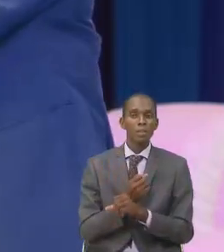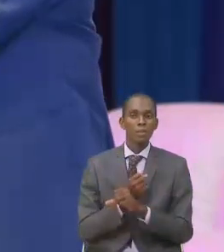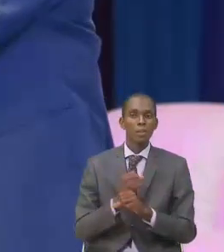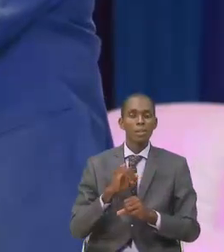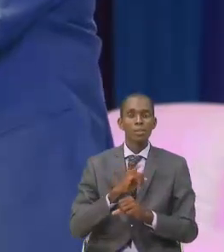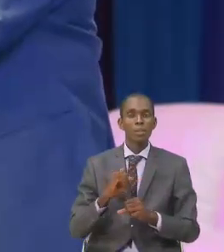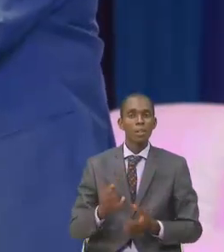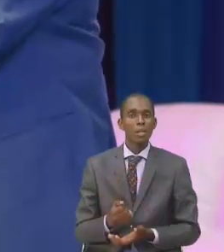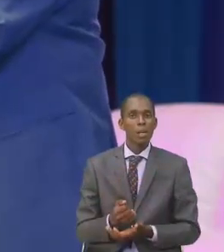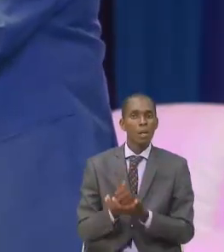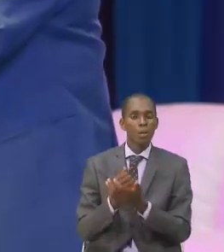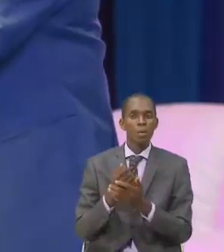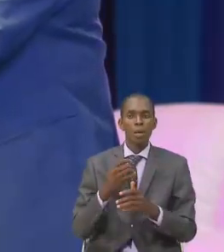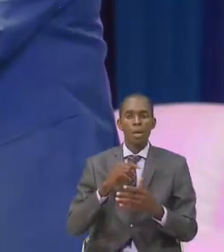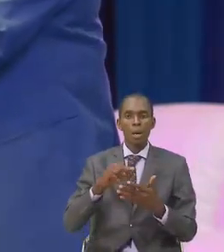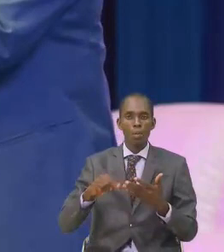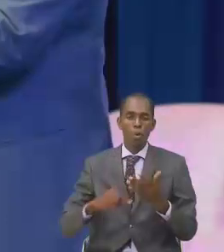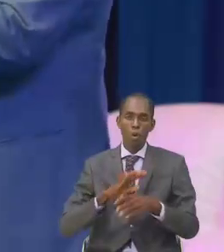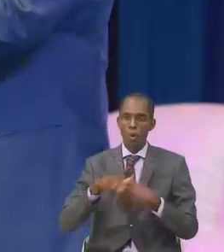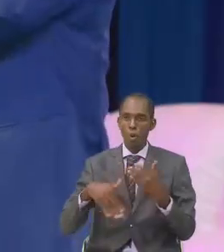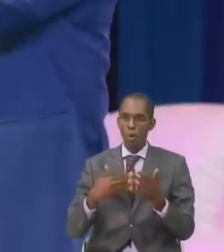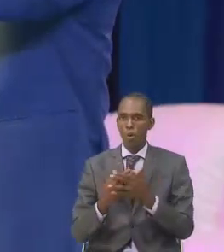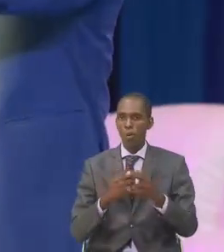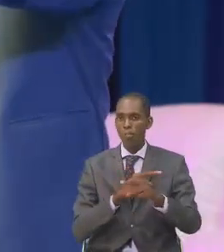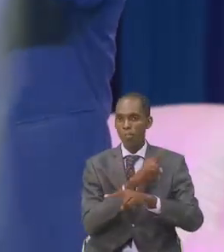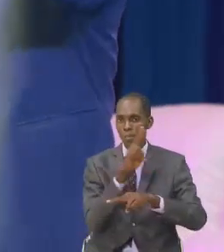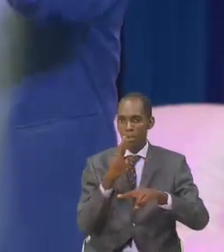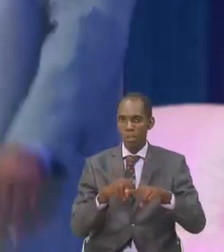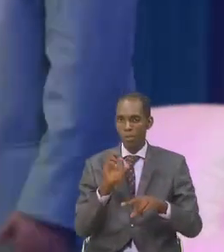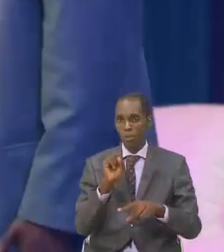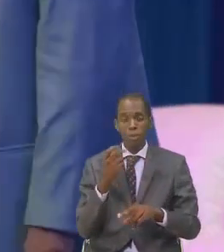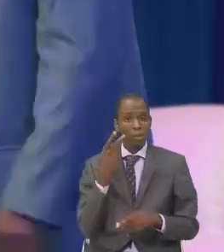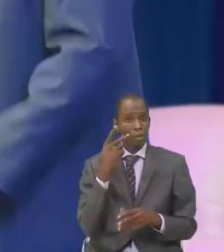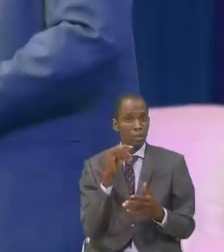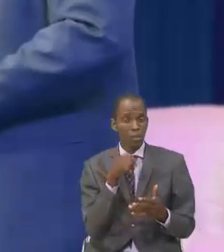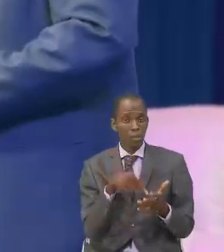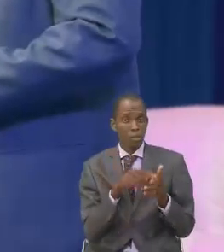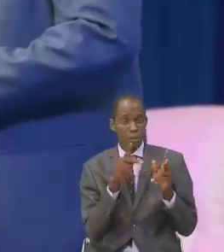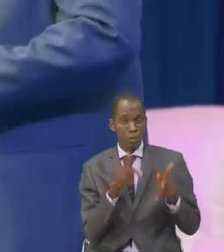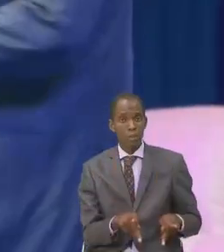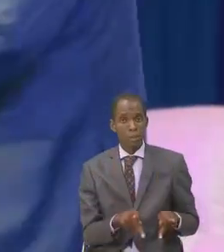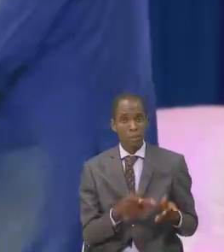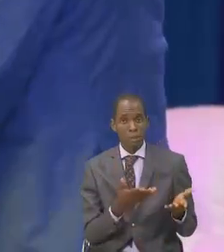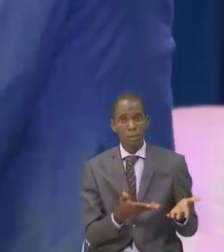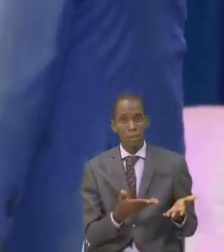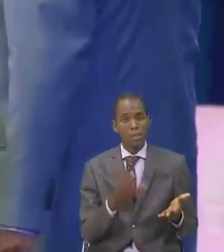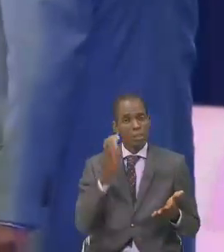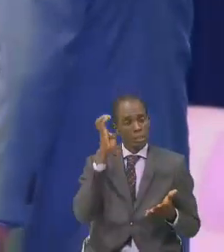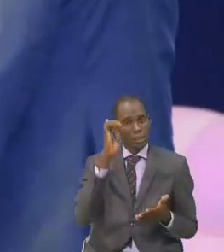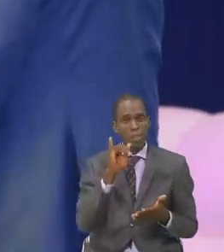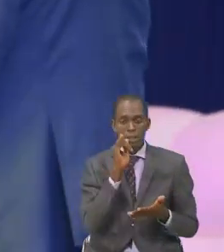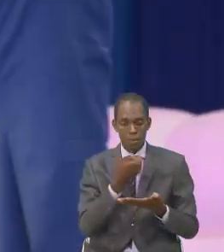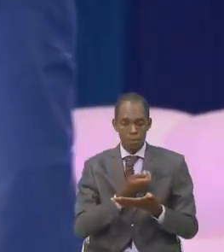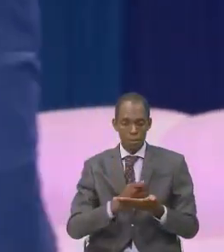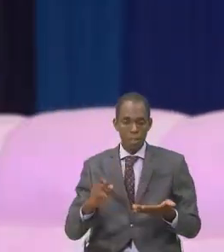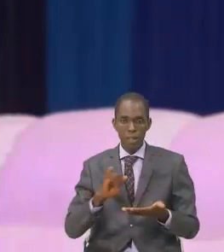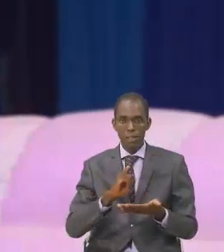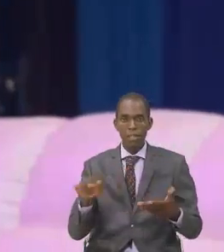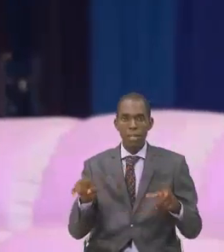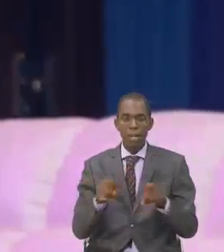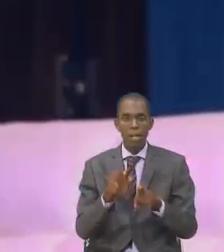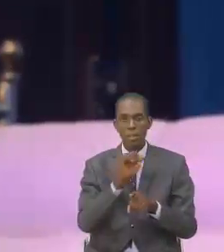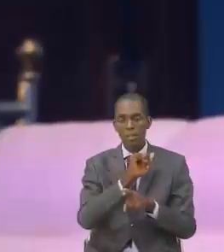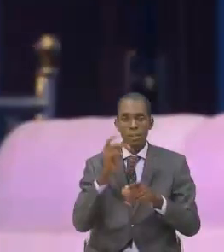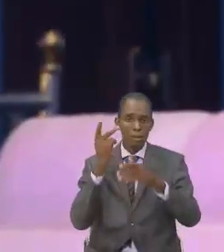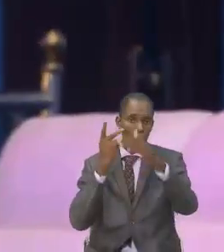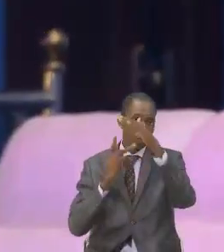that thy saving health among all nations. Look at the psalmist. He's